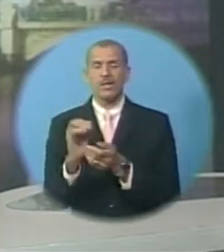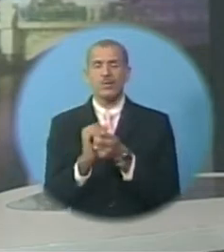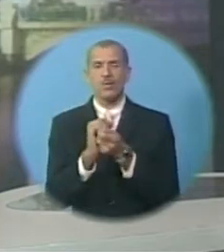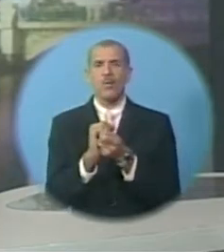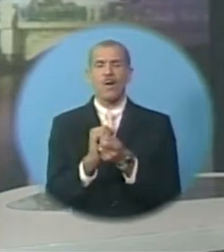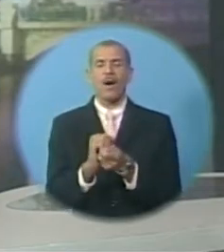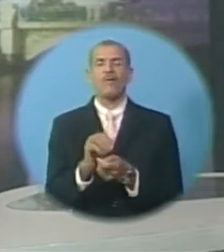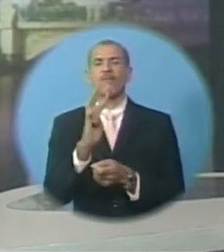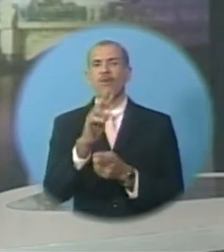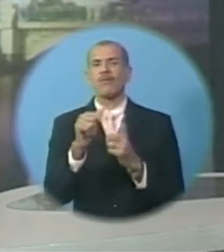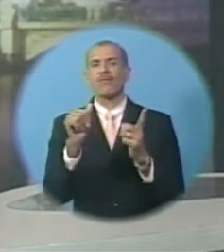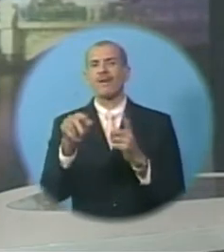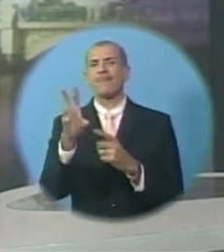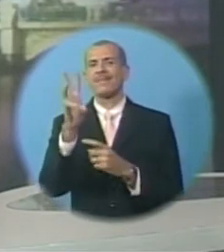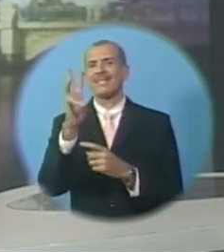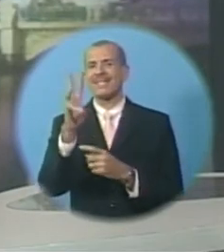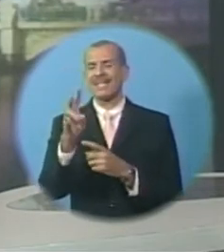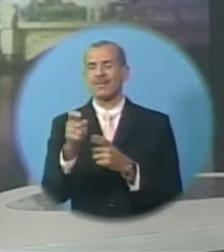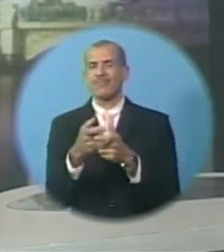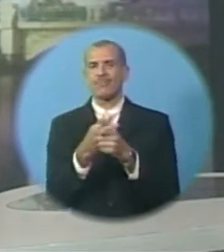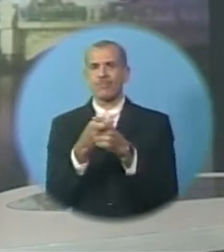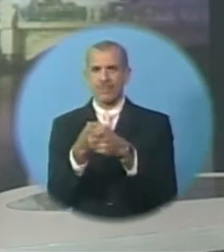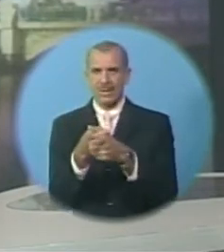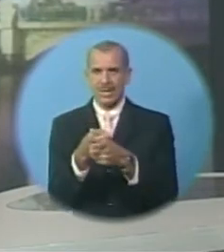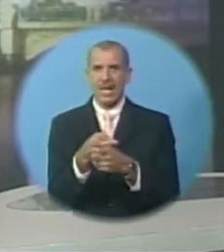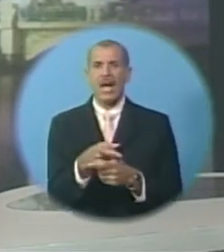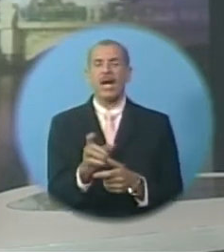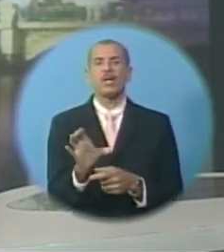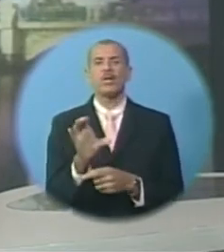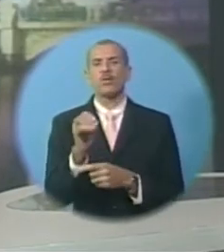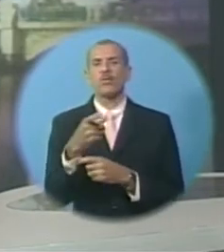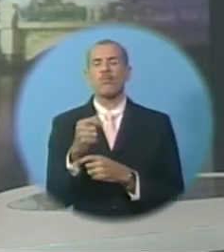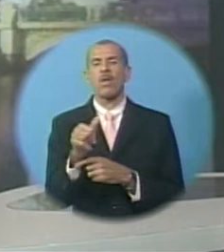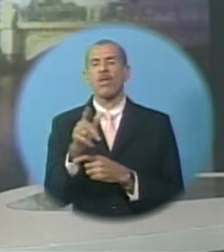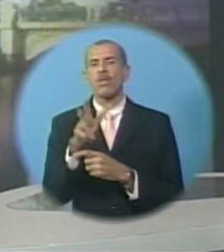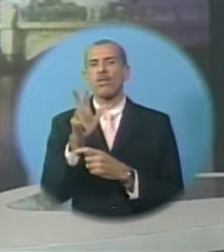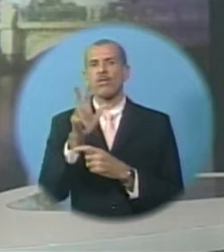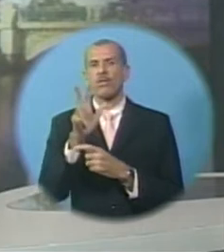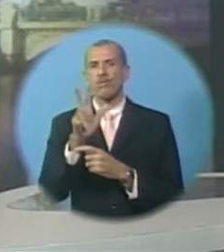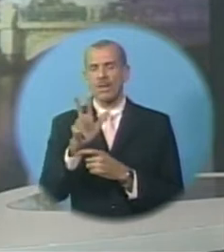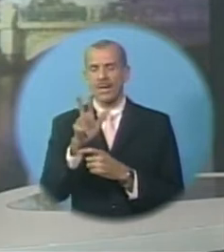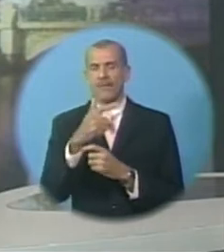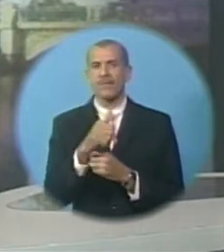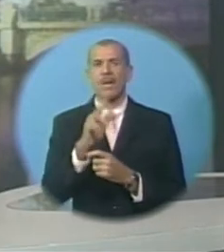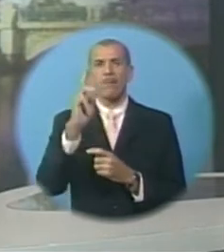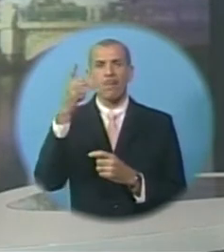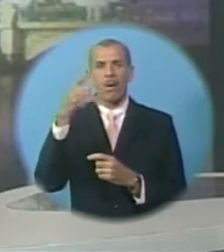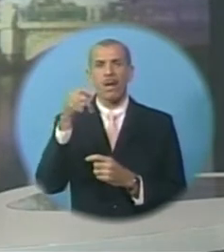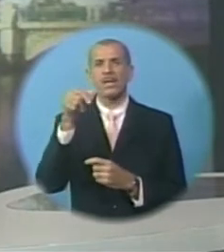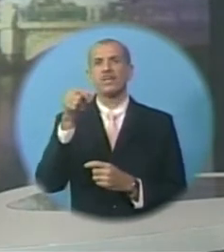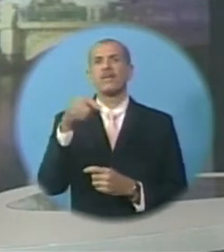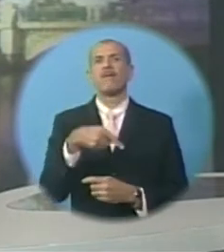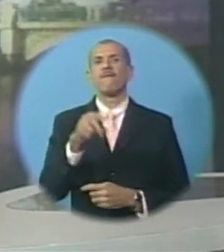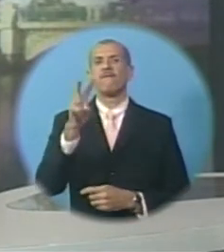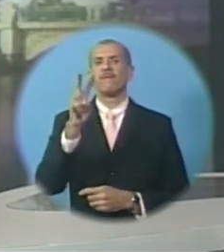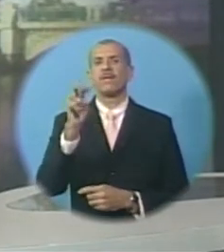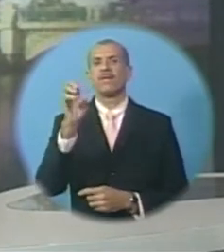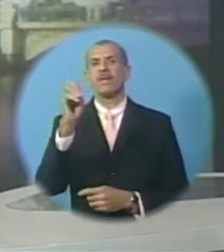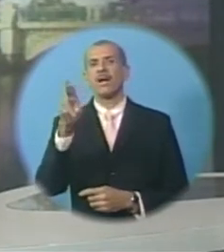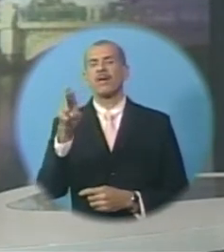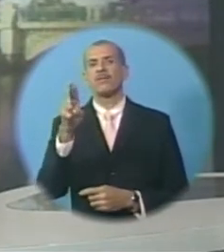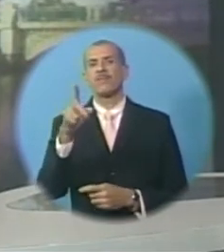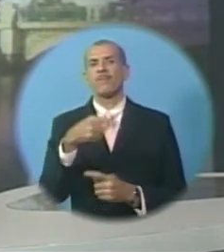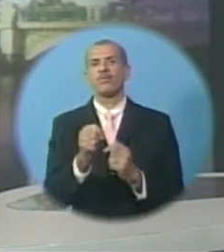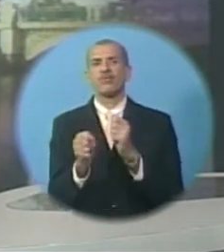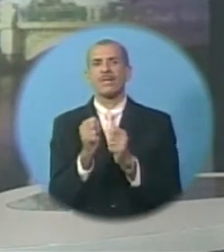his Mazda RX-3. Now in Group 3, the reigning champion Paul Vieira of Guyana, who represents Trinidad, has